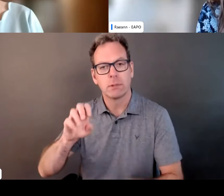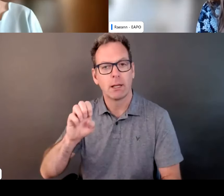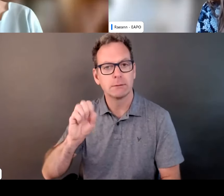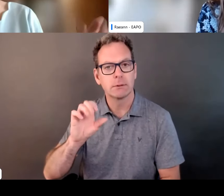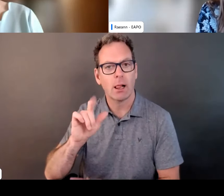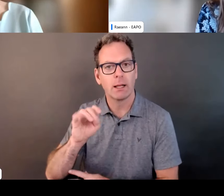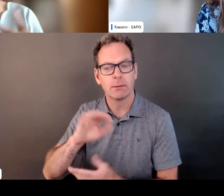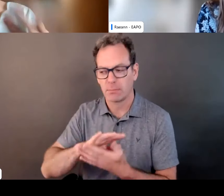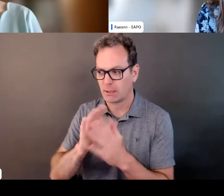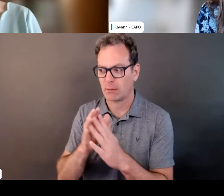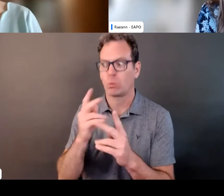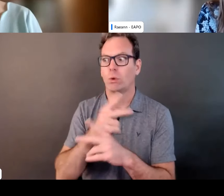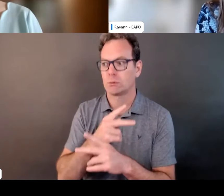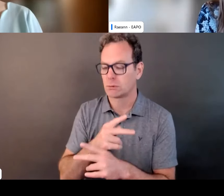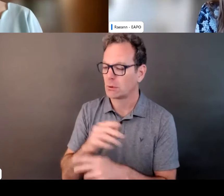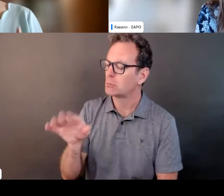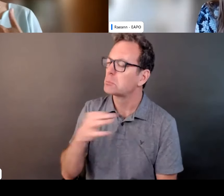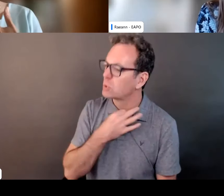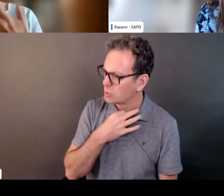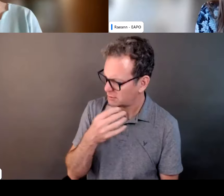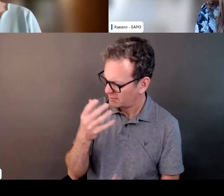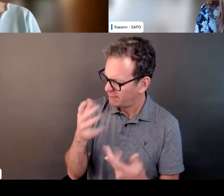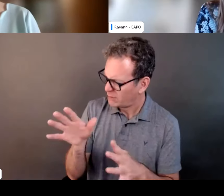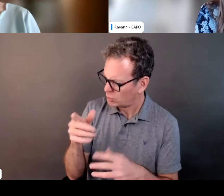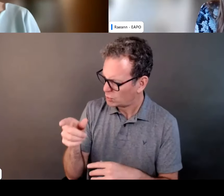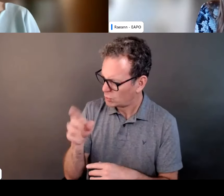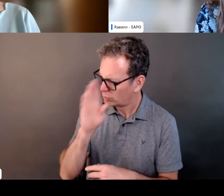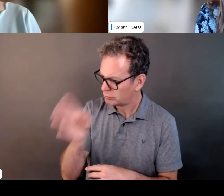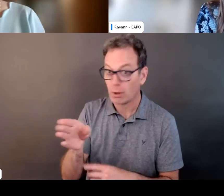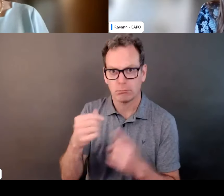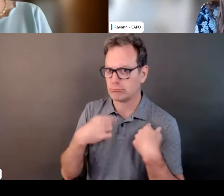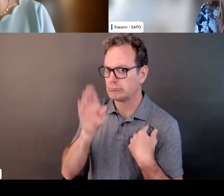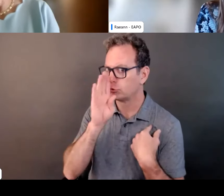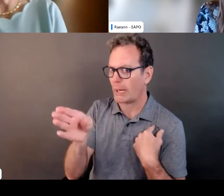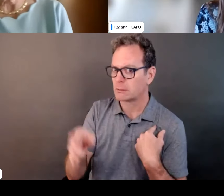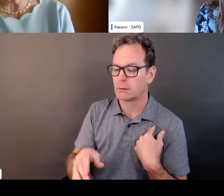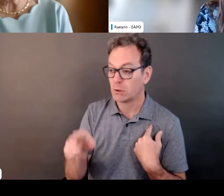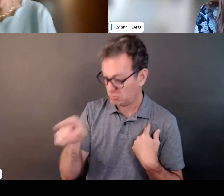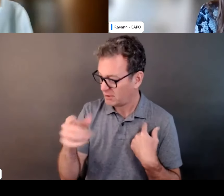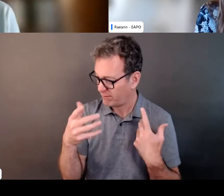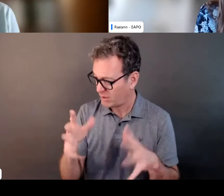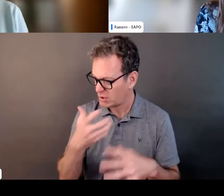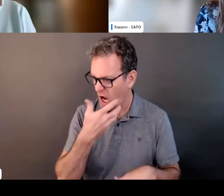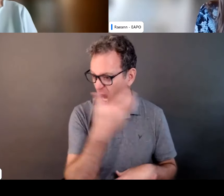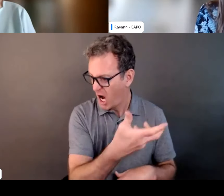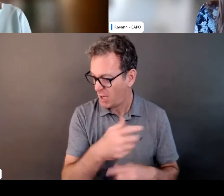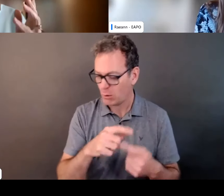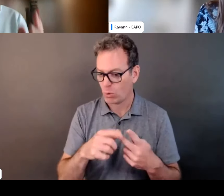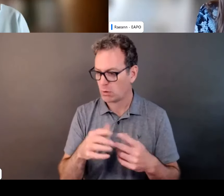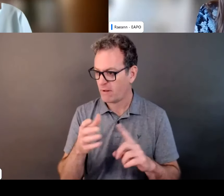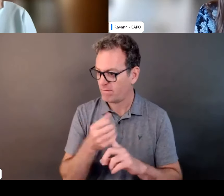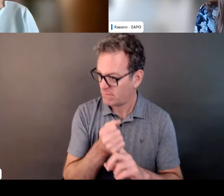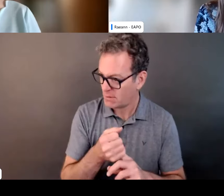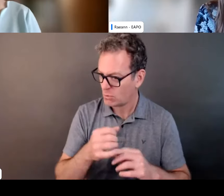mom physically or yelling at her? So I'm pretty direct about that. And I think, again, for